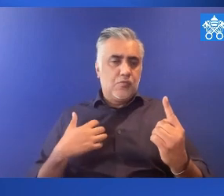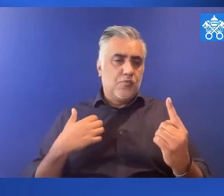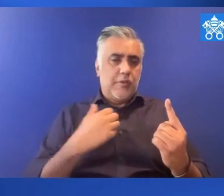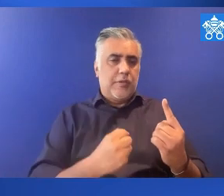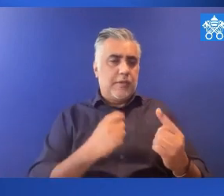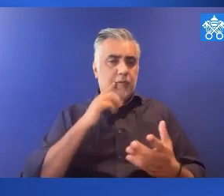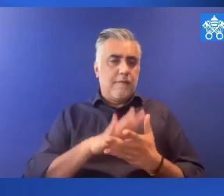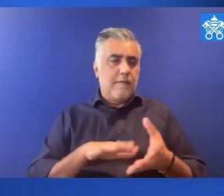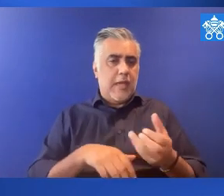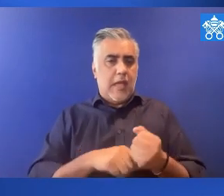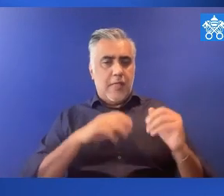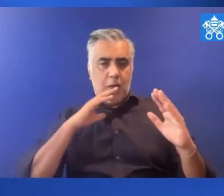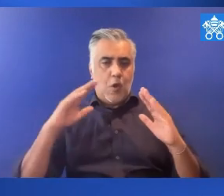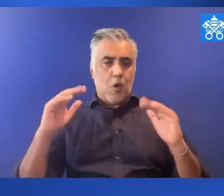everything.